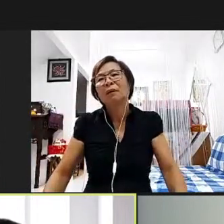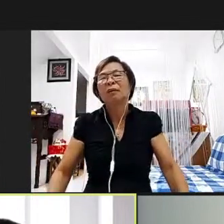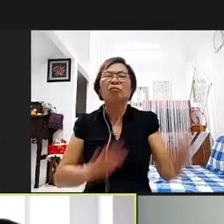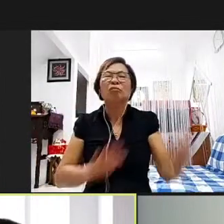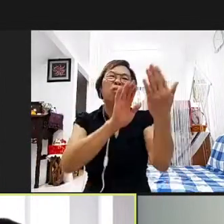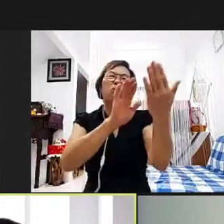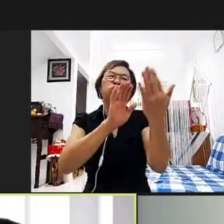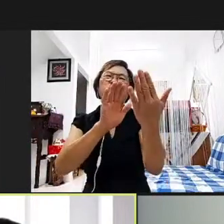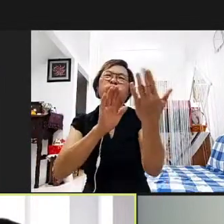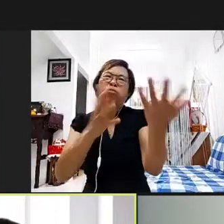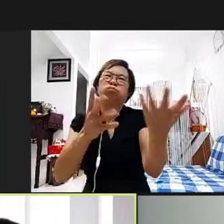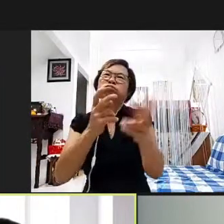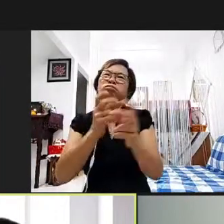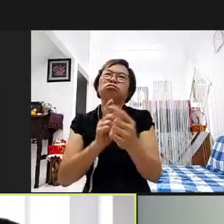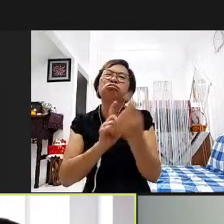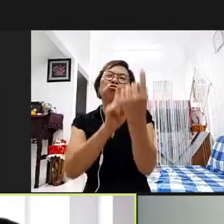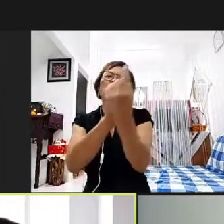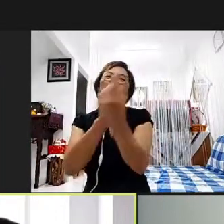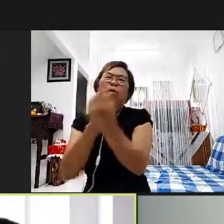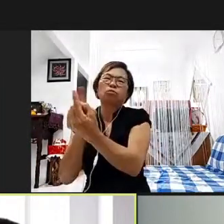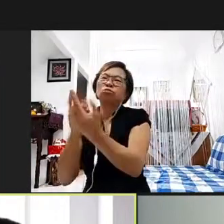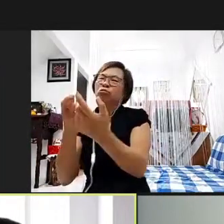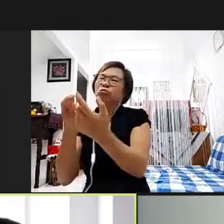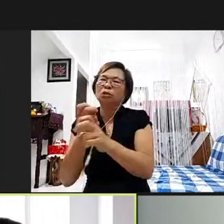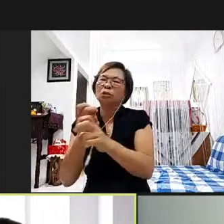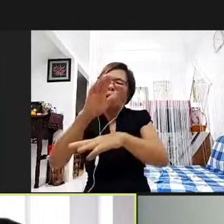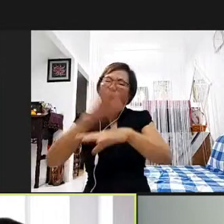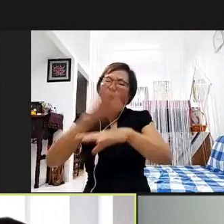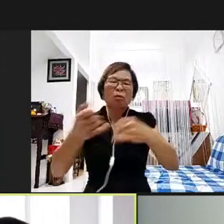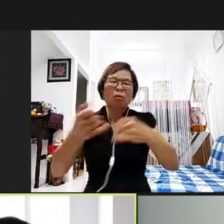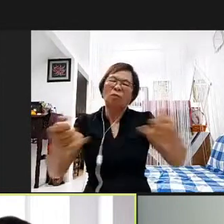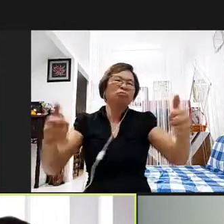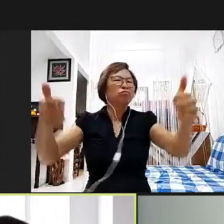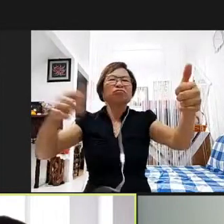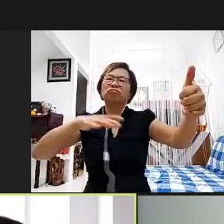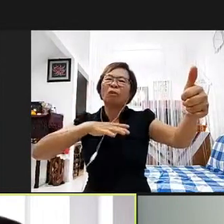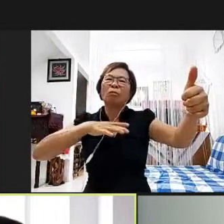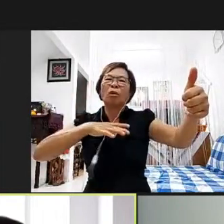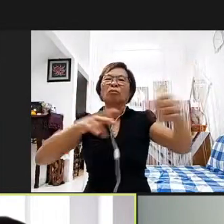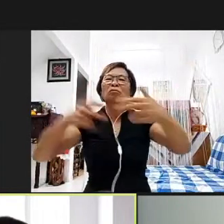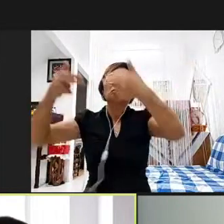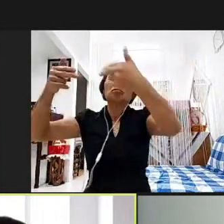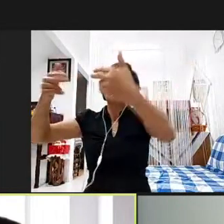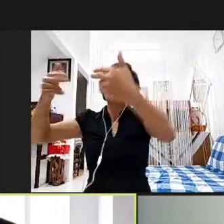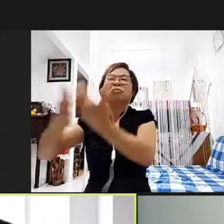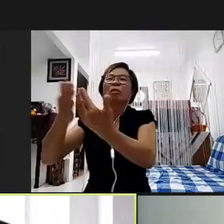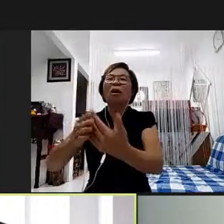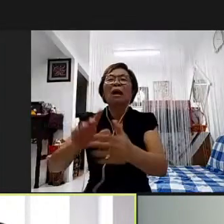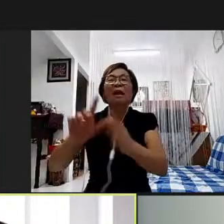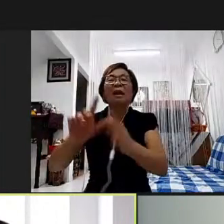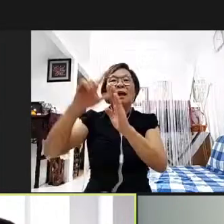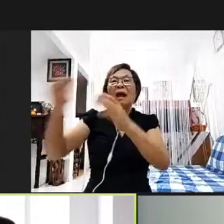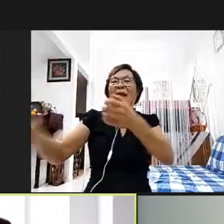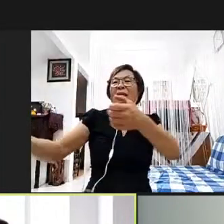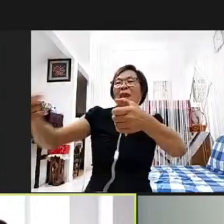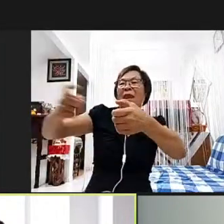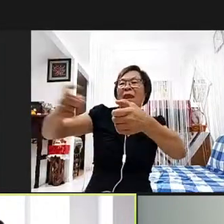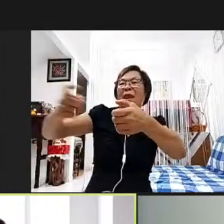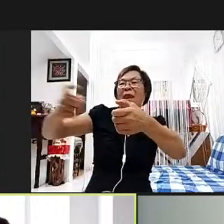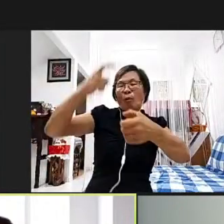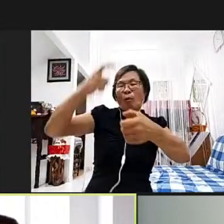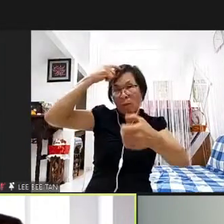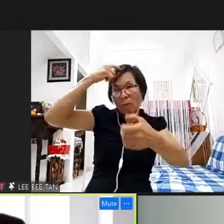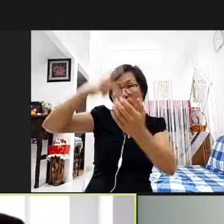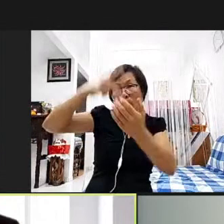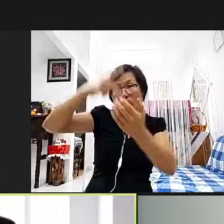face-to-face sessions. So they are shown actually online session is good enough. Yeah. So afterwards, I will give you a link on the Mindful Gym program. For those who